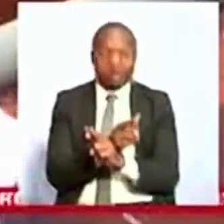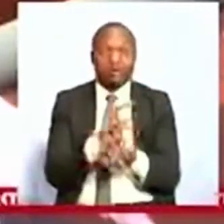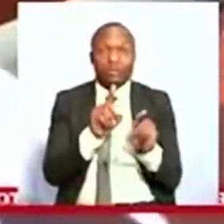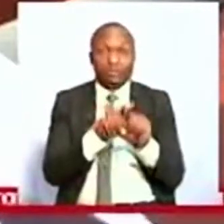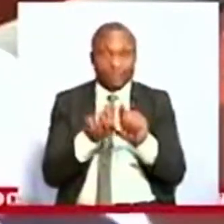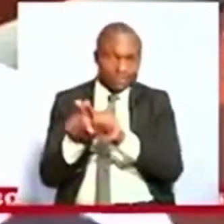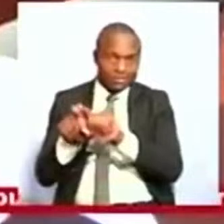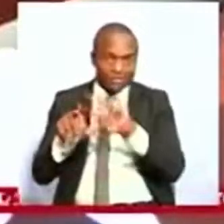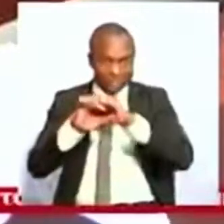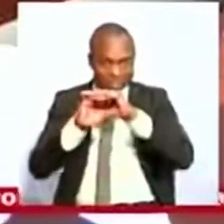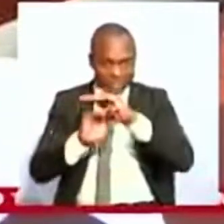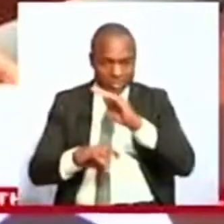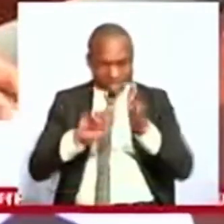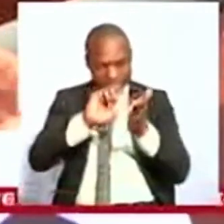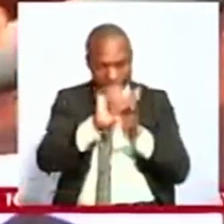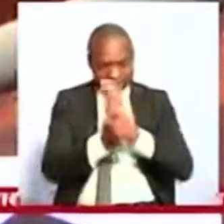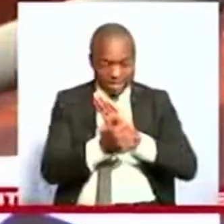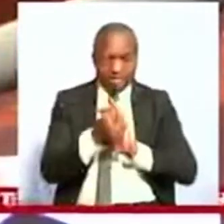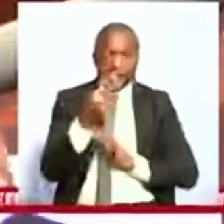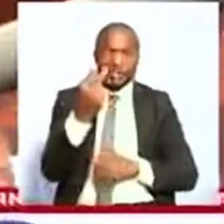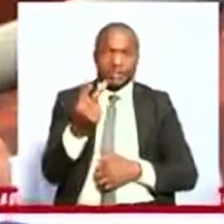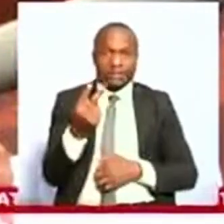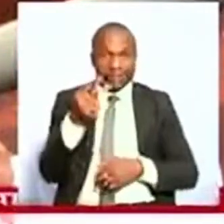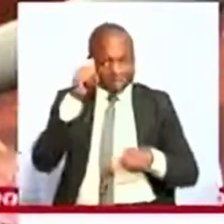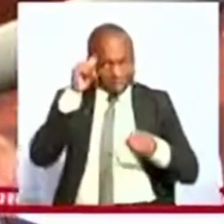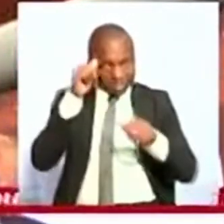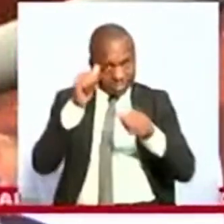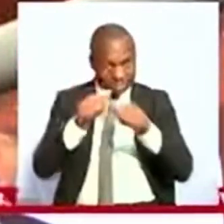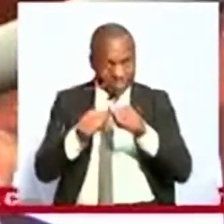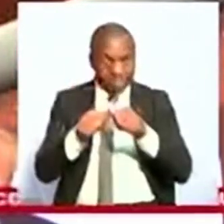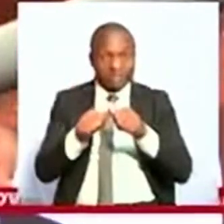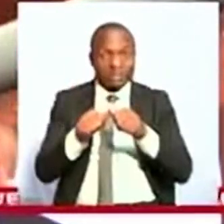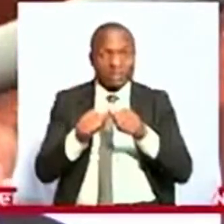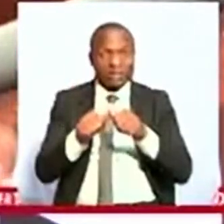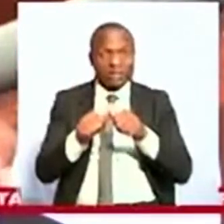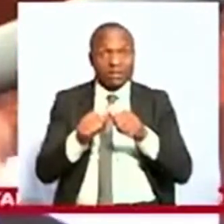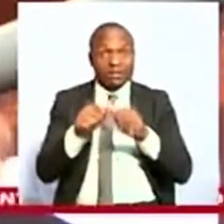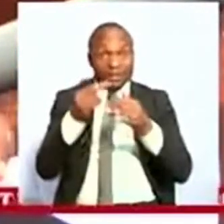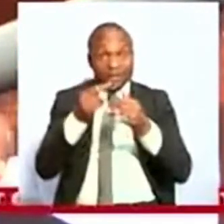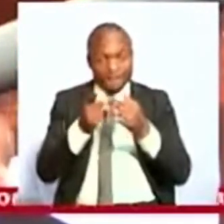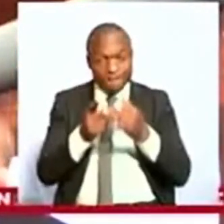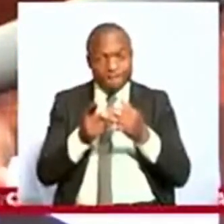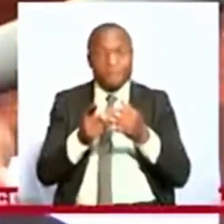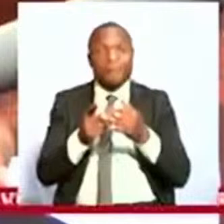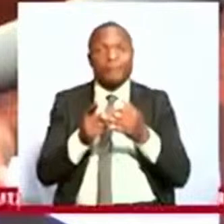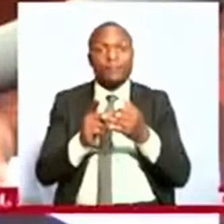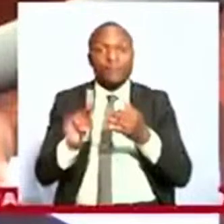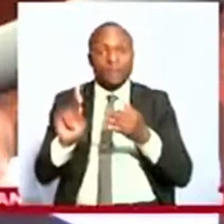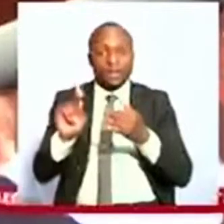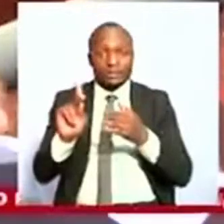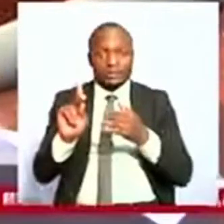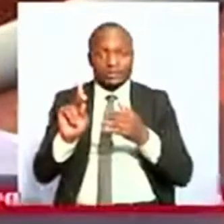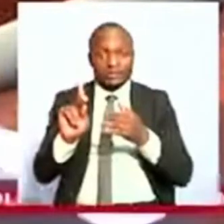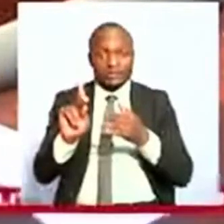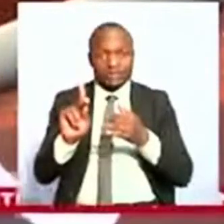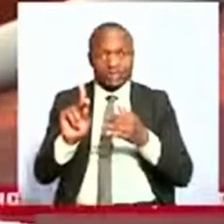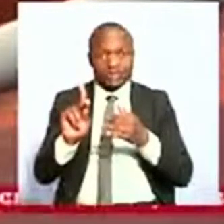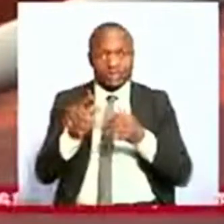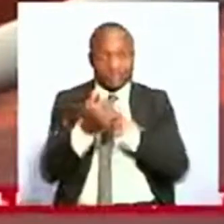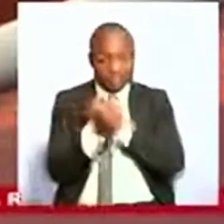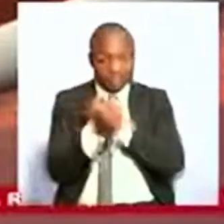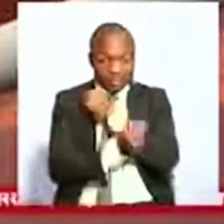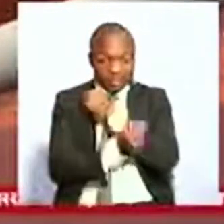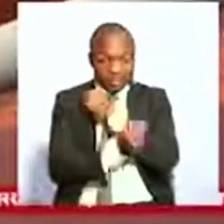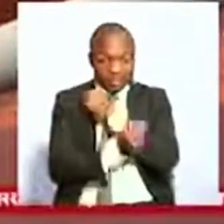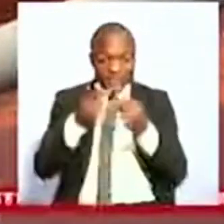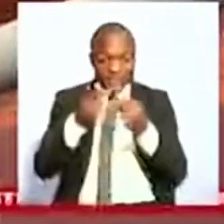Under Article 2 of the convention, state parties are urged to take effective legislative measures to